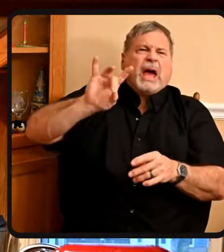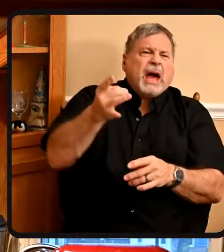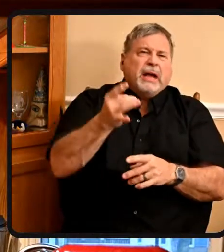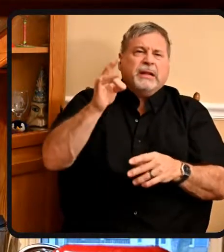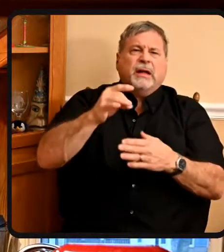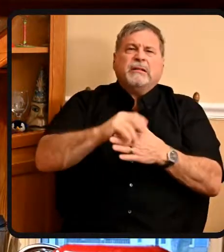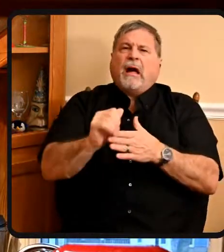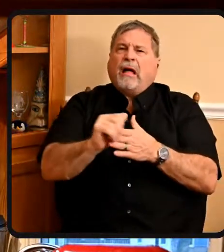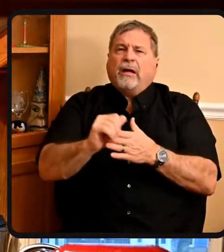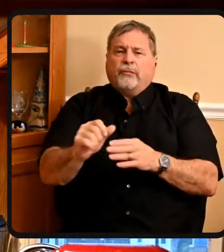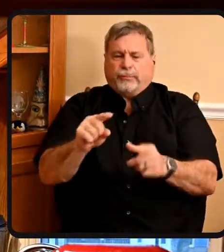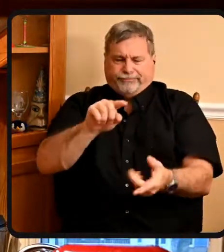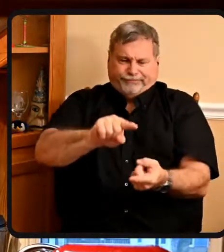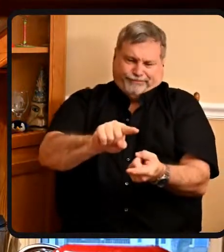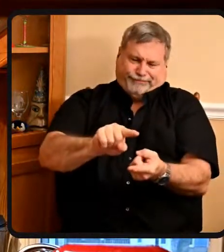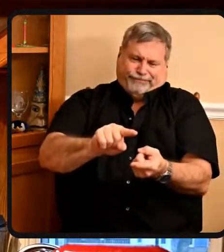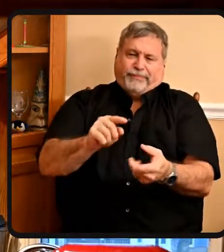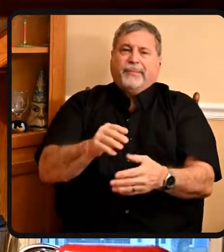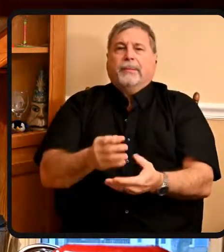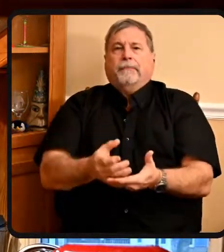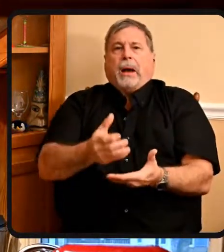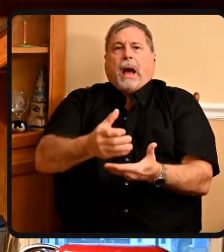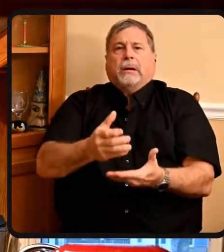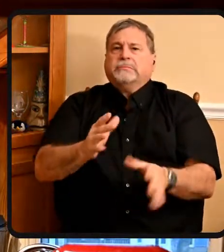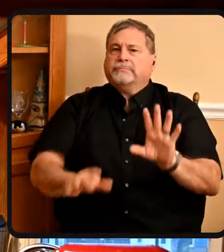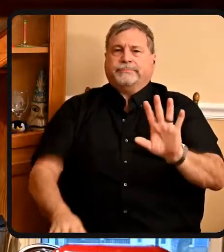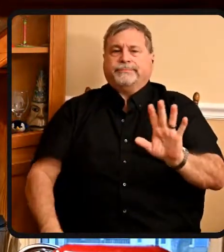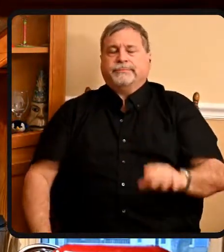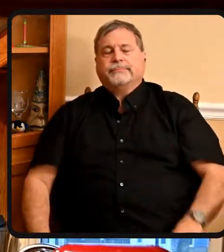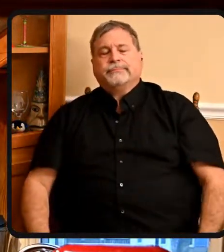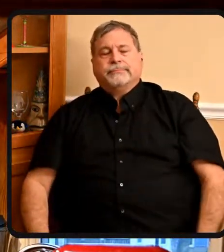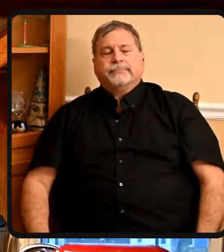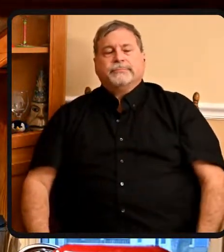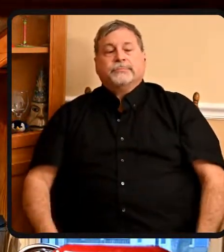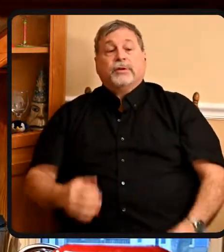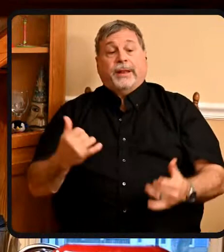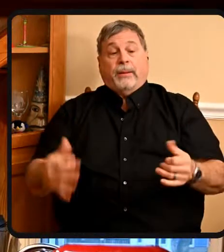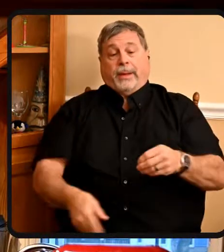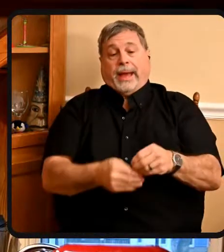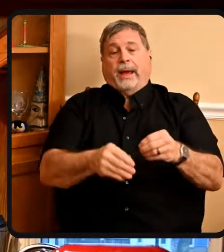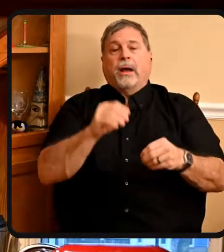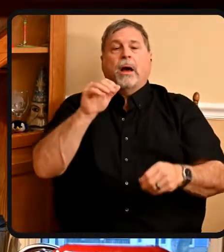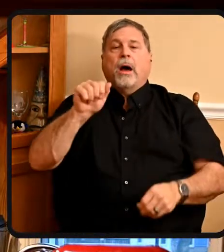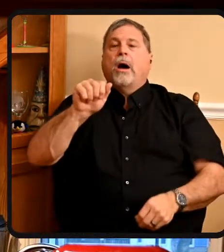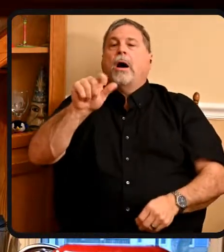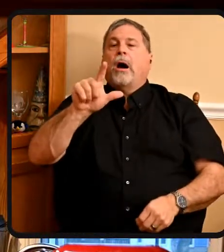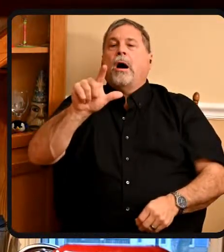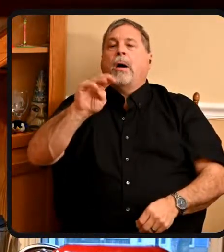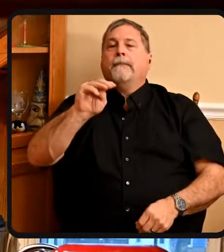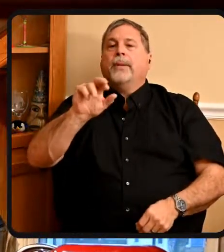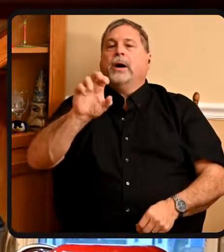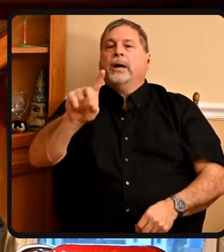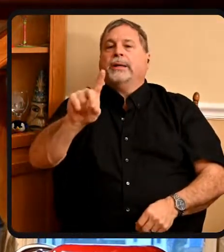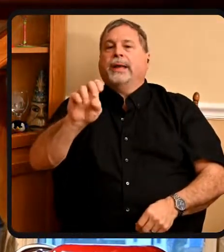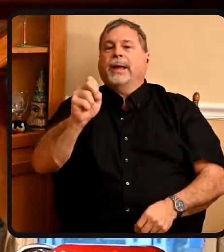$8 for a tiny bottle of it. Okay? I'm going to take a little bit of my almond extract,